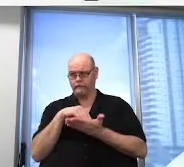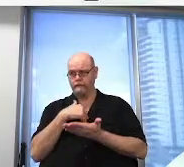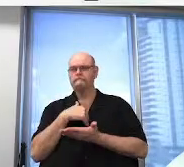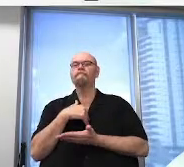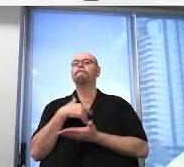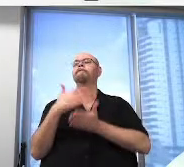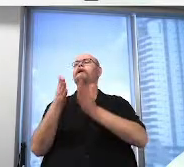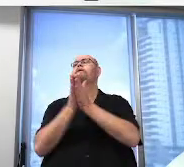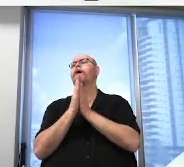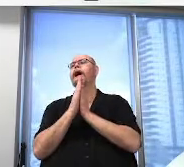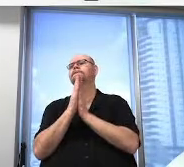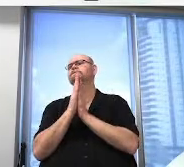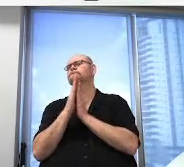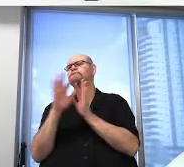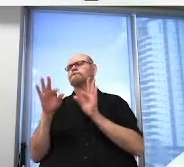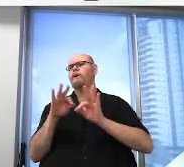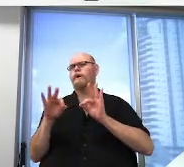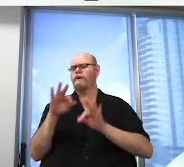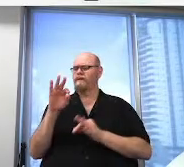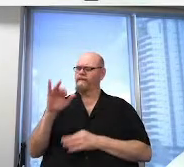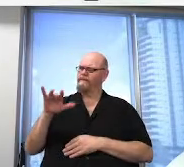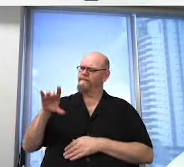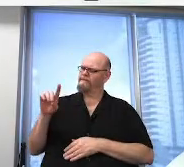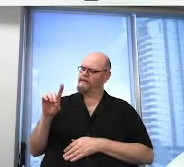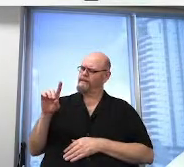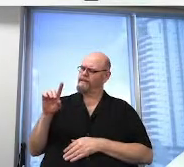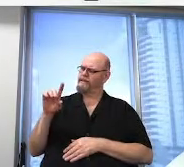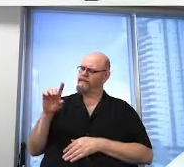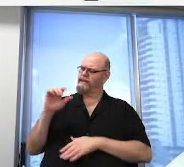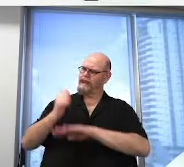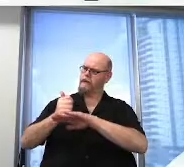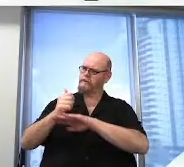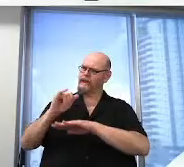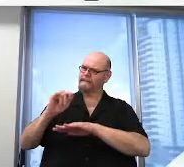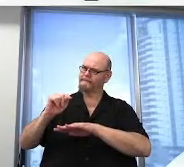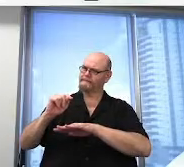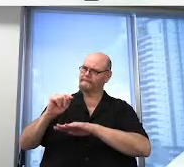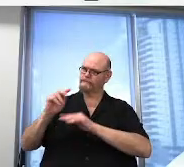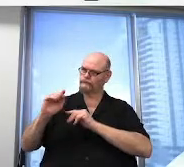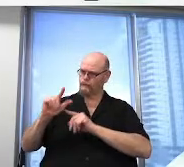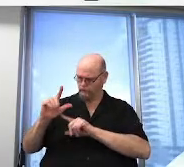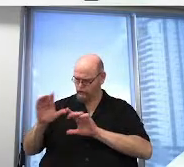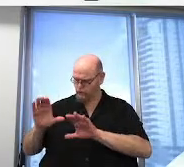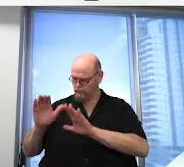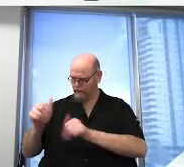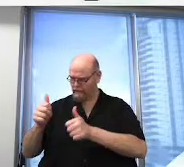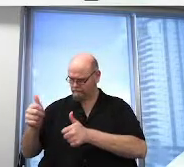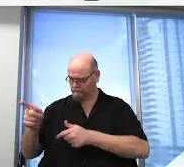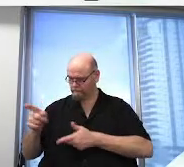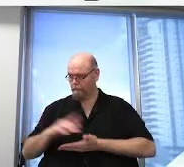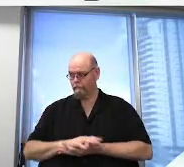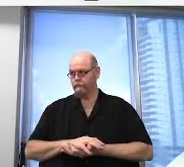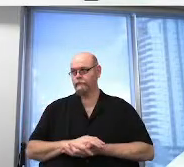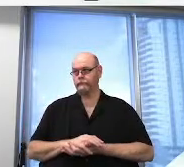was trying to do? Asking you to describe what you call the field-enabled IT tool. You're doing great. And